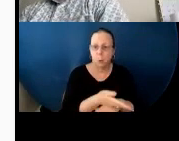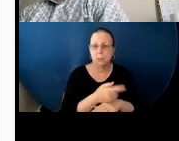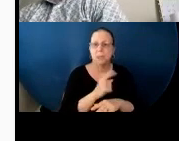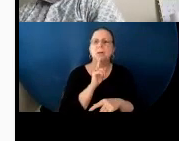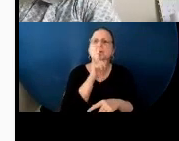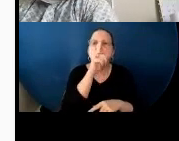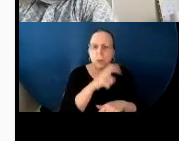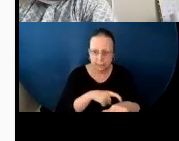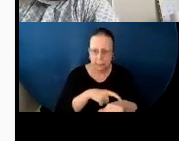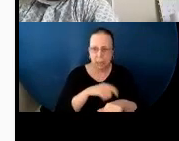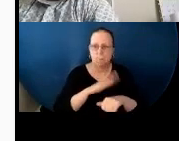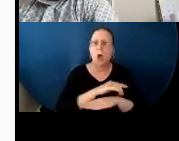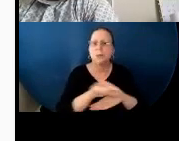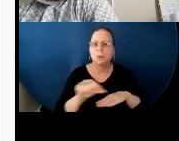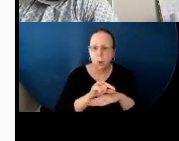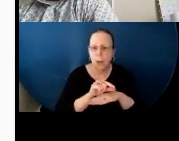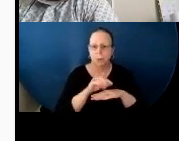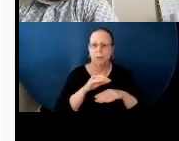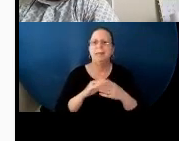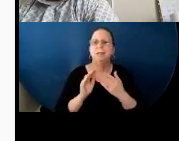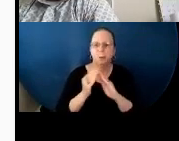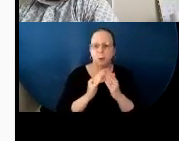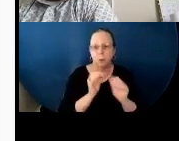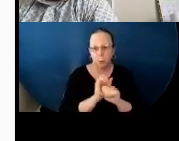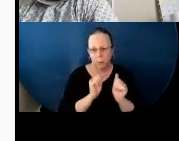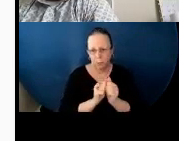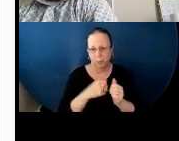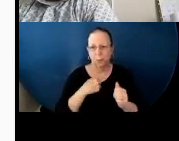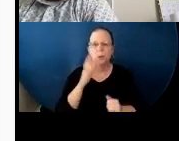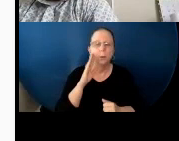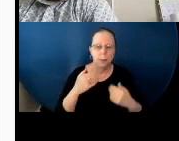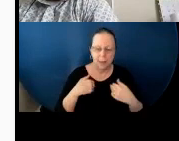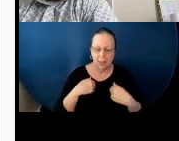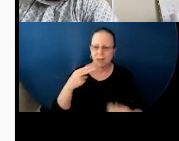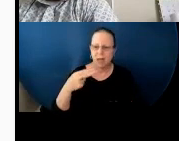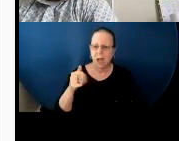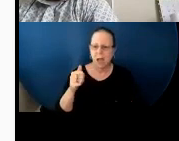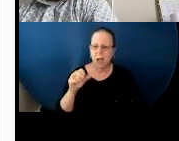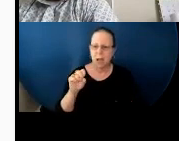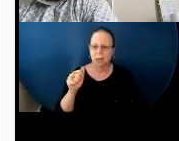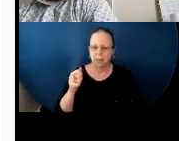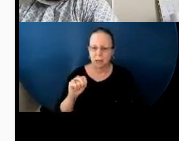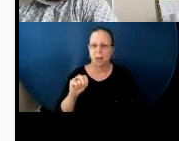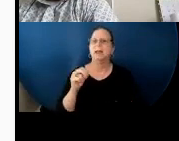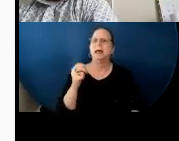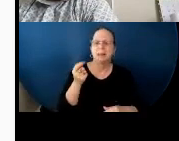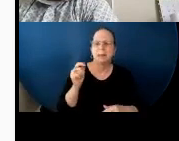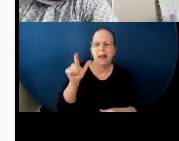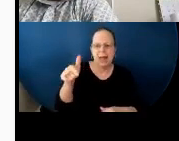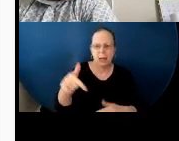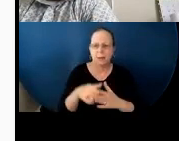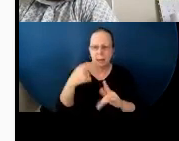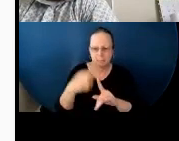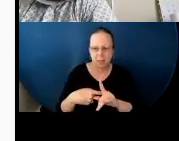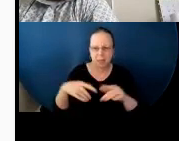in the communities you're working in. We're going to have Hassan a little later that month to be determined. So keep an eye